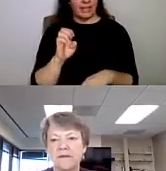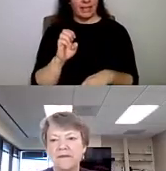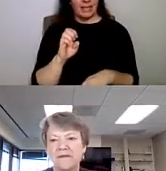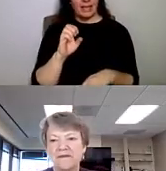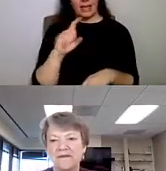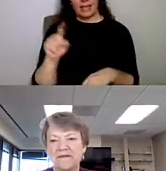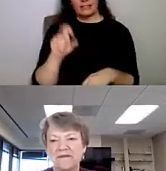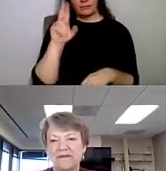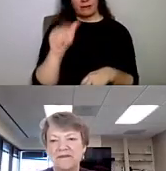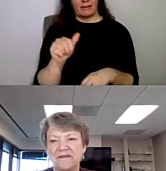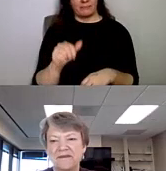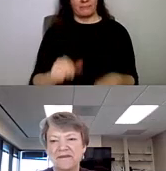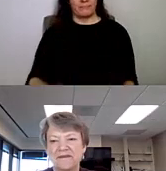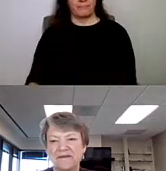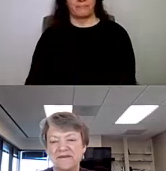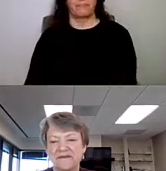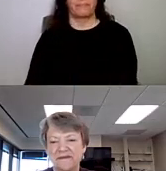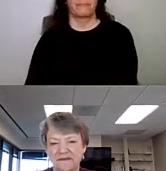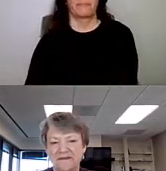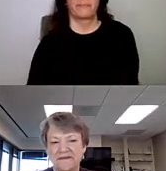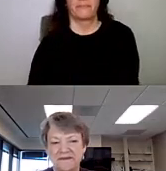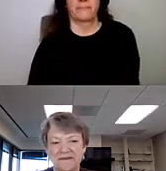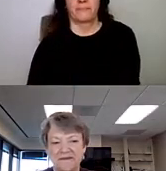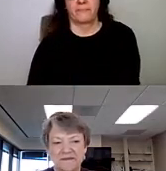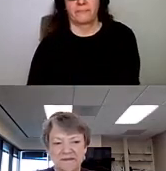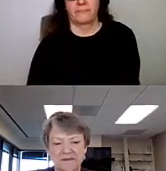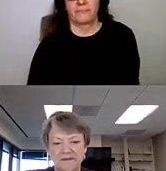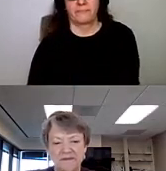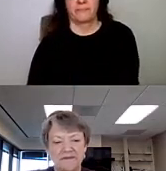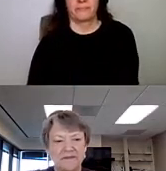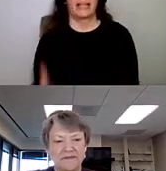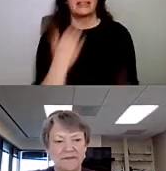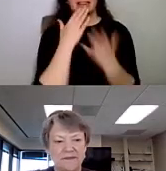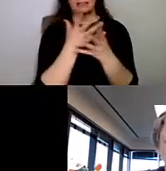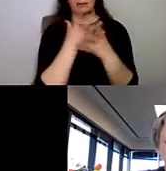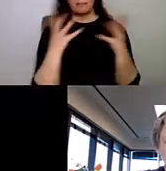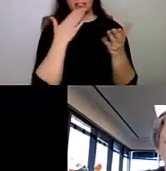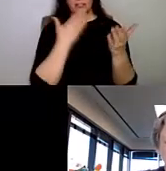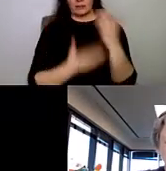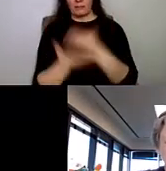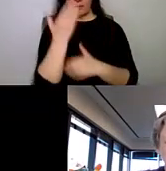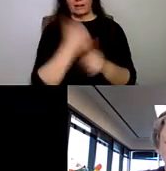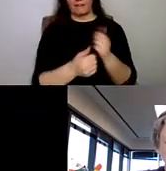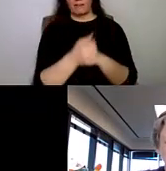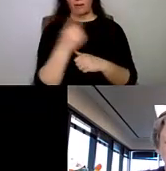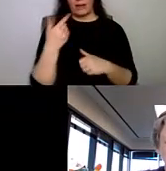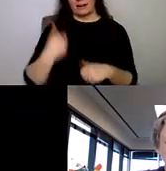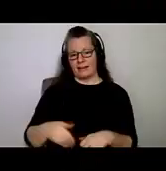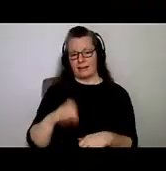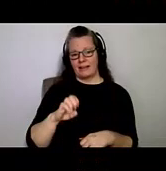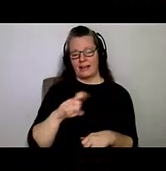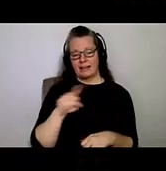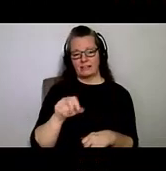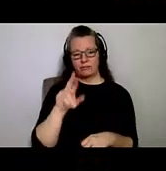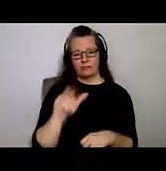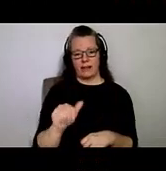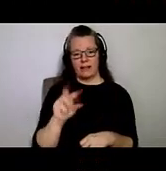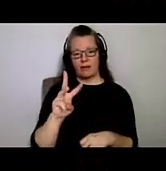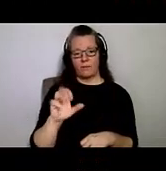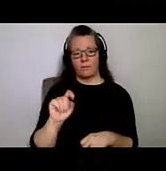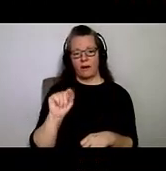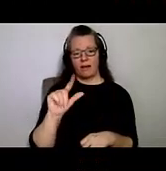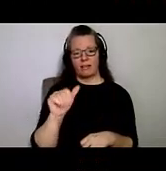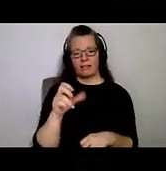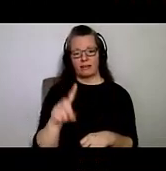Ezra. Great. Thanks so much, Rachel. Good morning, everyone. Great to be with you. I am Ezra Watland, the Director of Marketing and